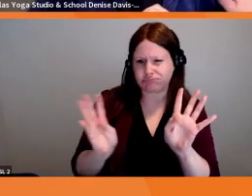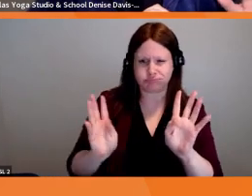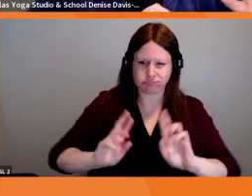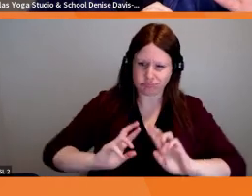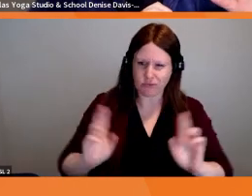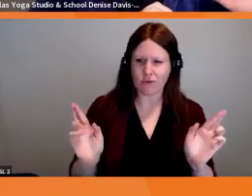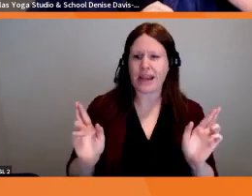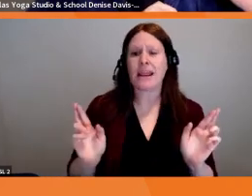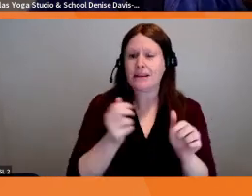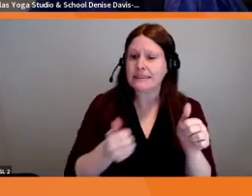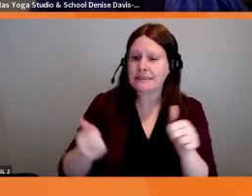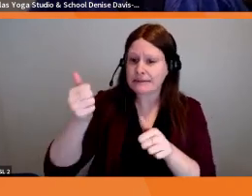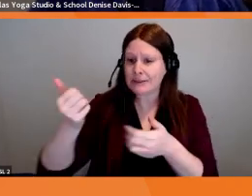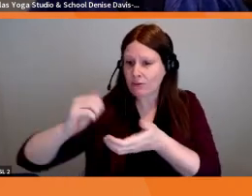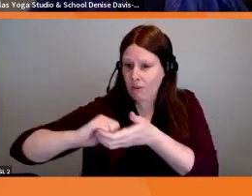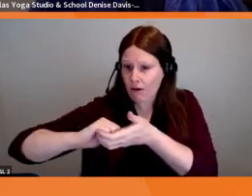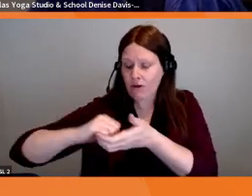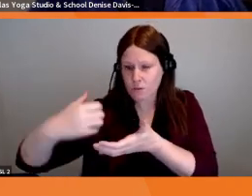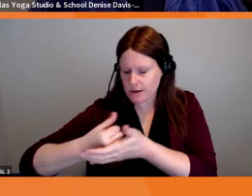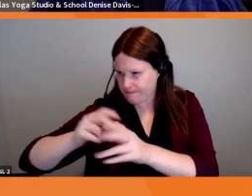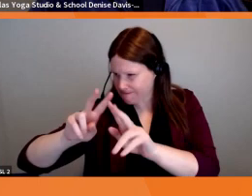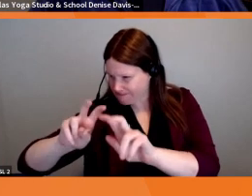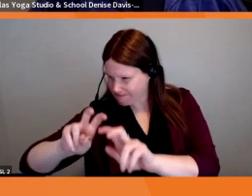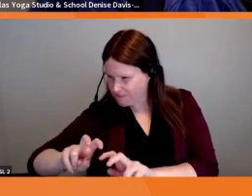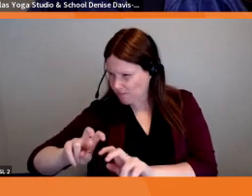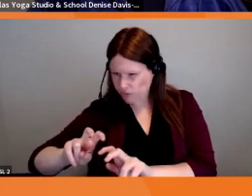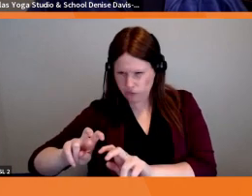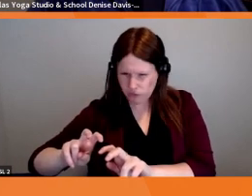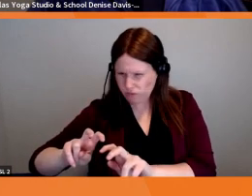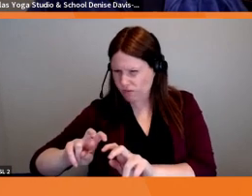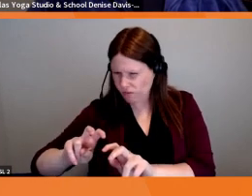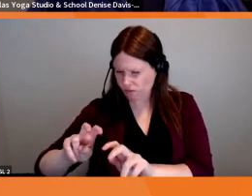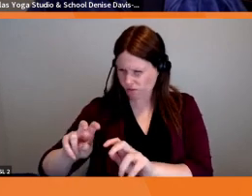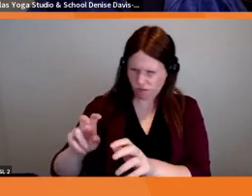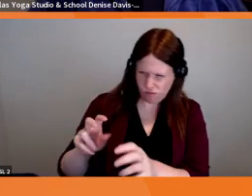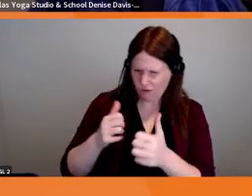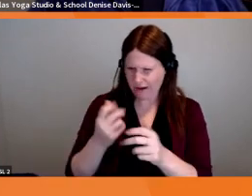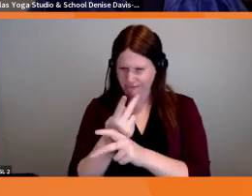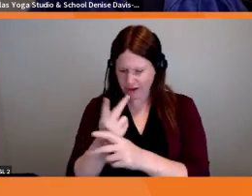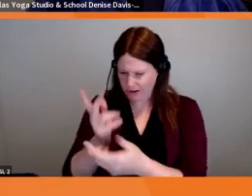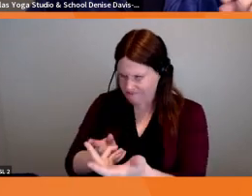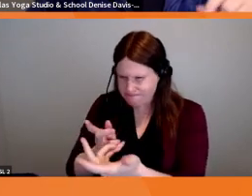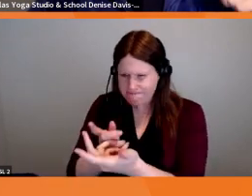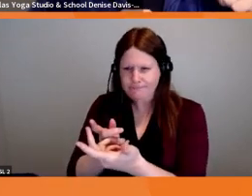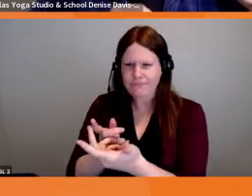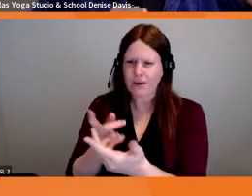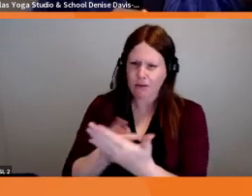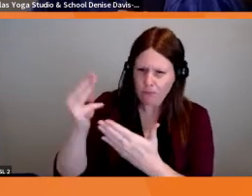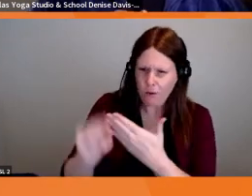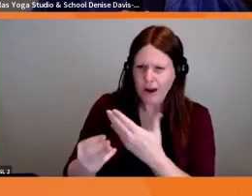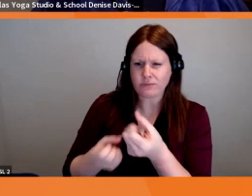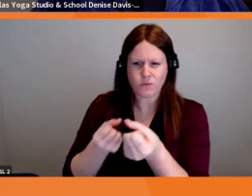were evaluated. Programs were created for them in fitness, wellness, mindfulness, meditation. And